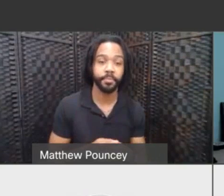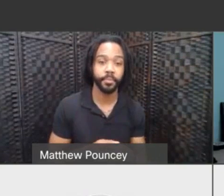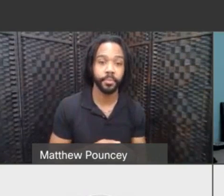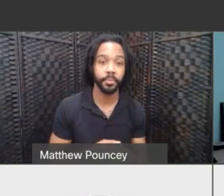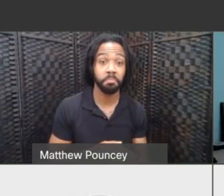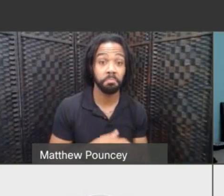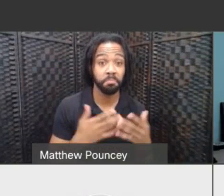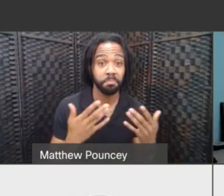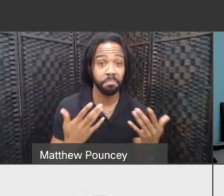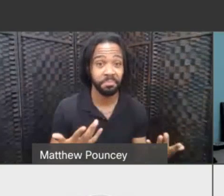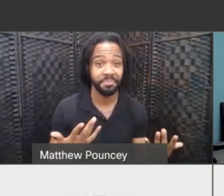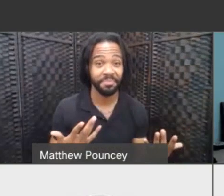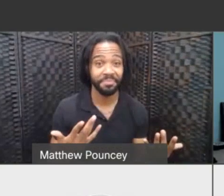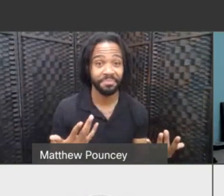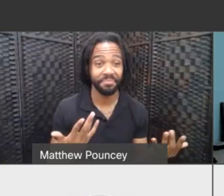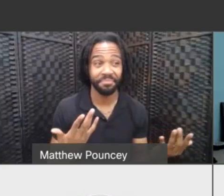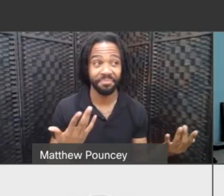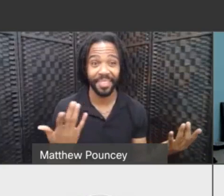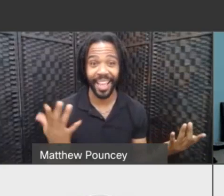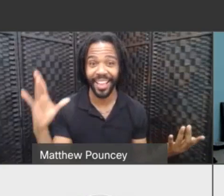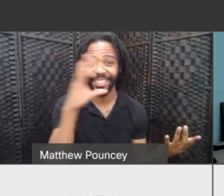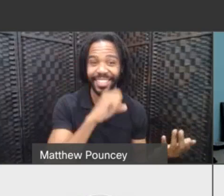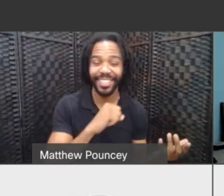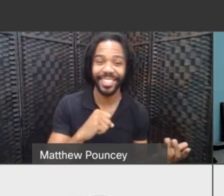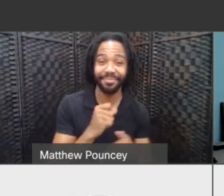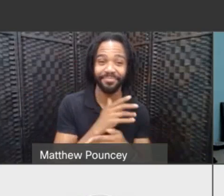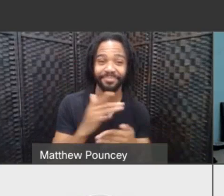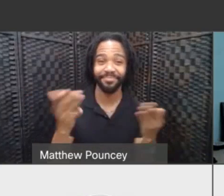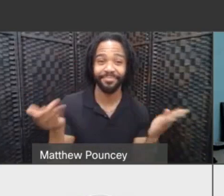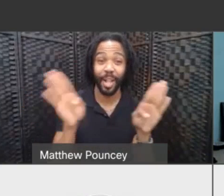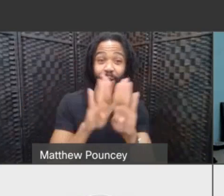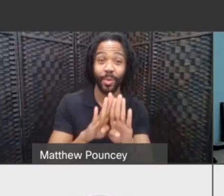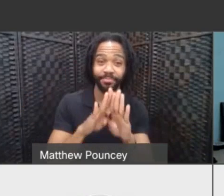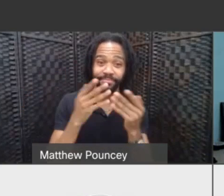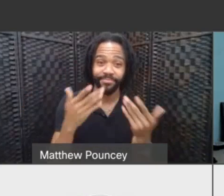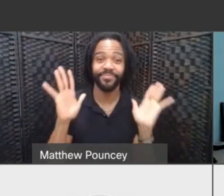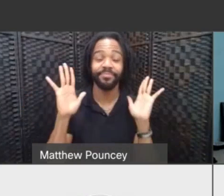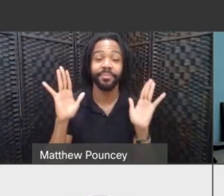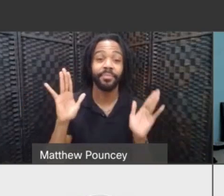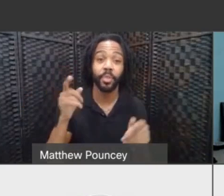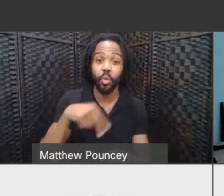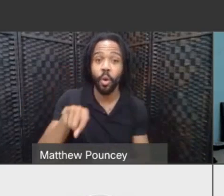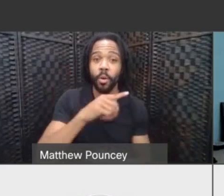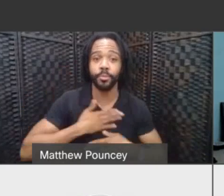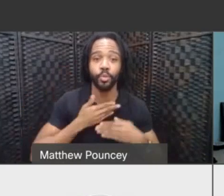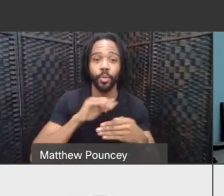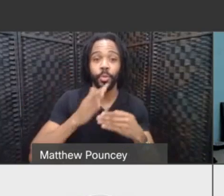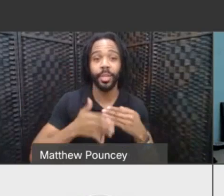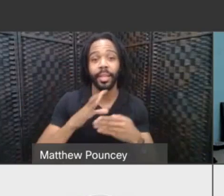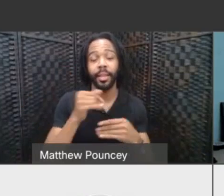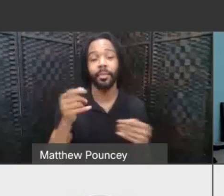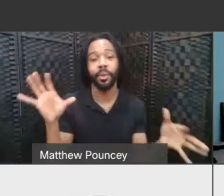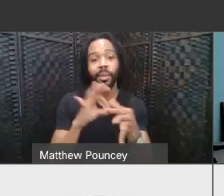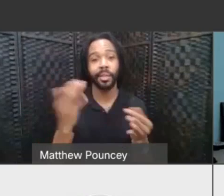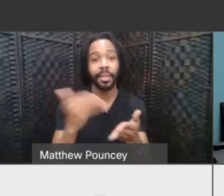With that, I guess we can draw to a close, and everyone have a very nice weekend, and we will be talking to you